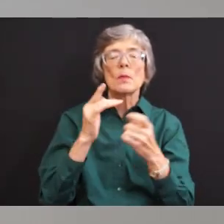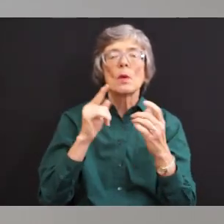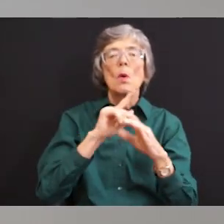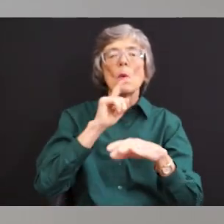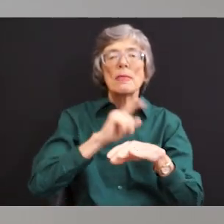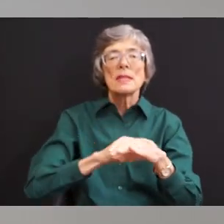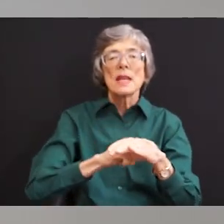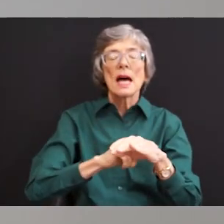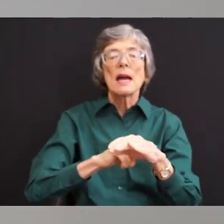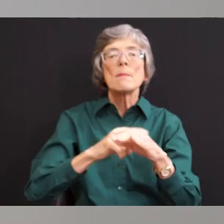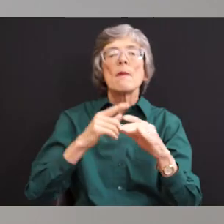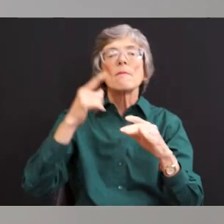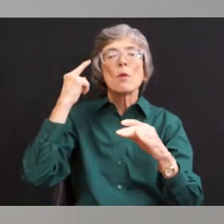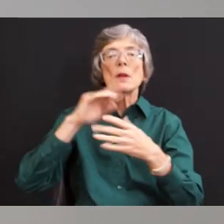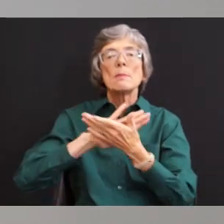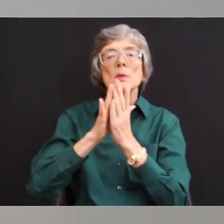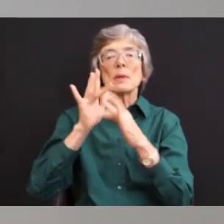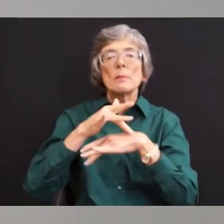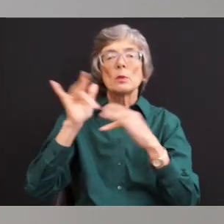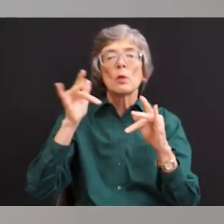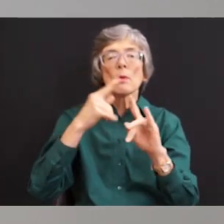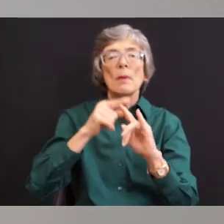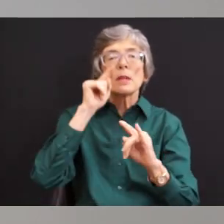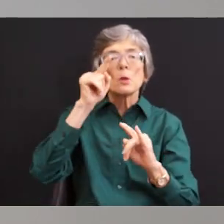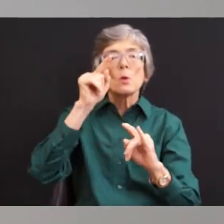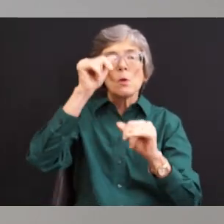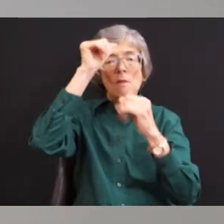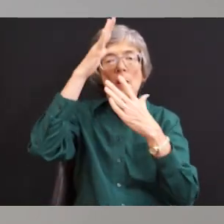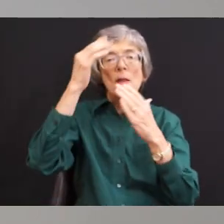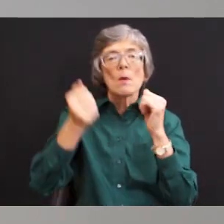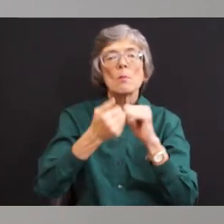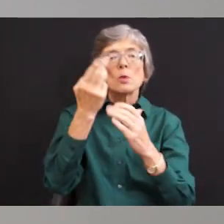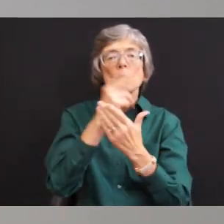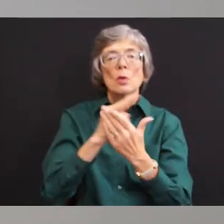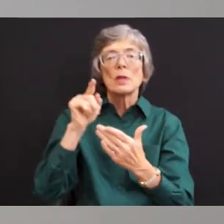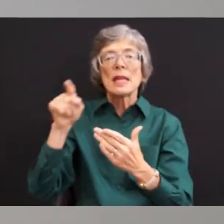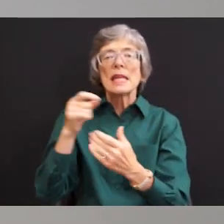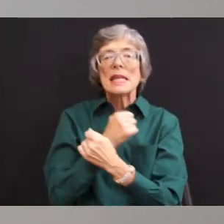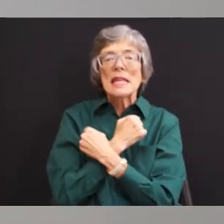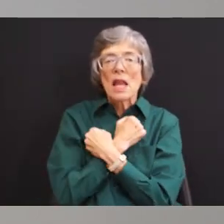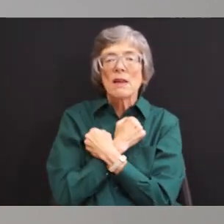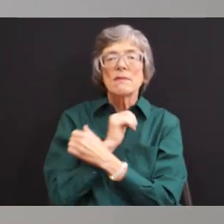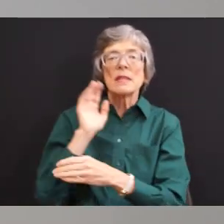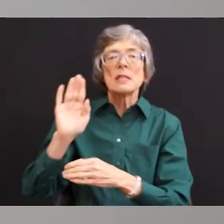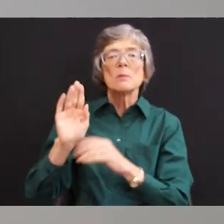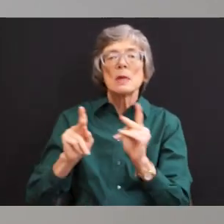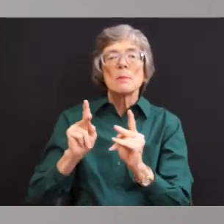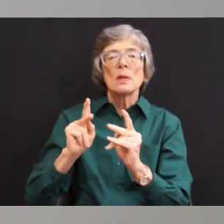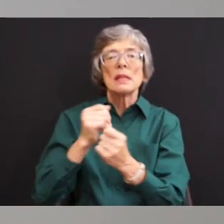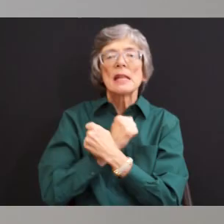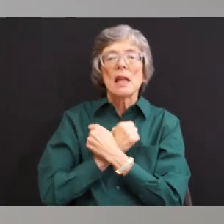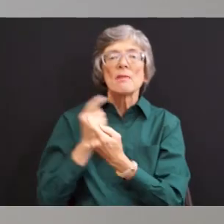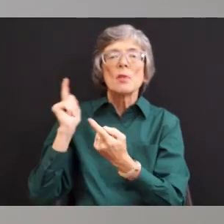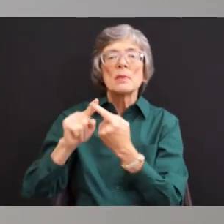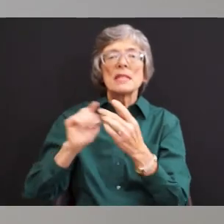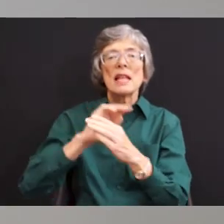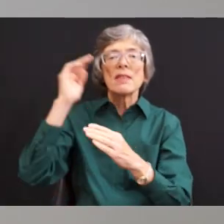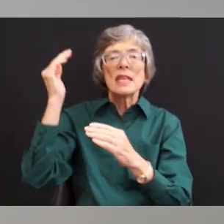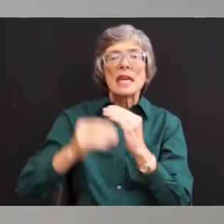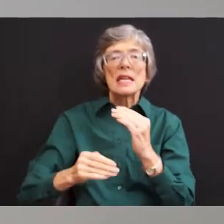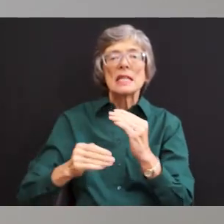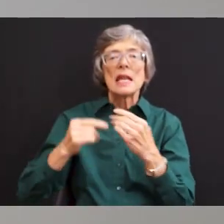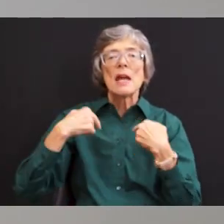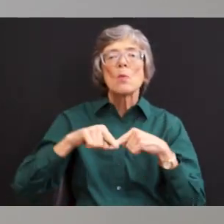him to be glorified by you, Father most holy, having loved his own who were in the world, he loved them to the end. And while they were at